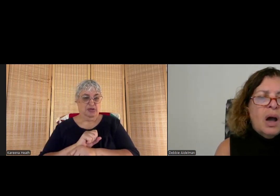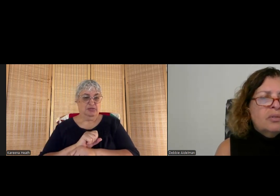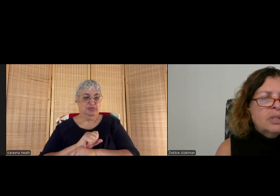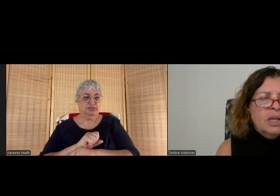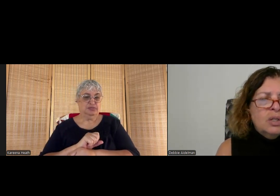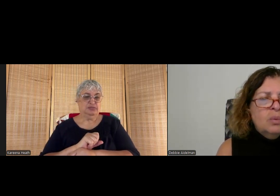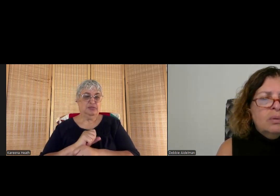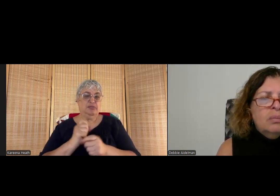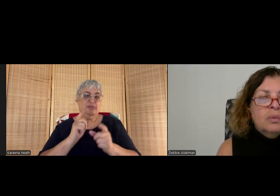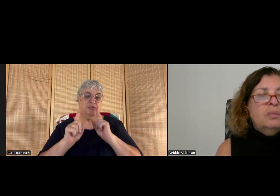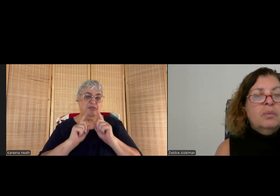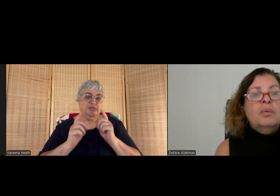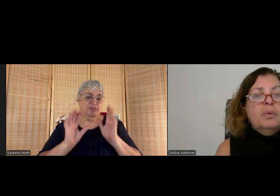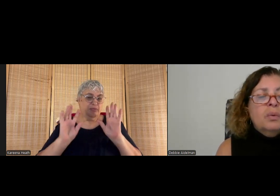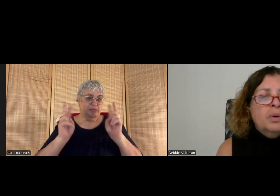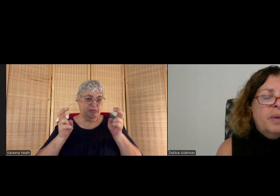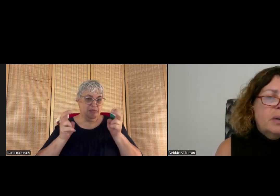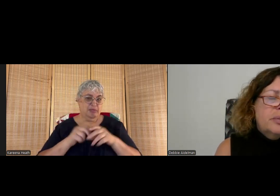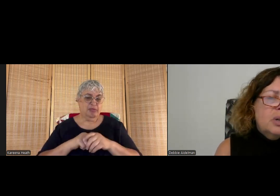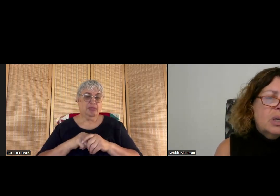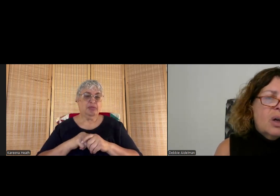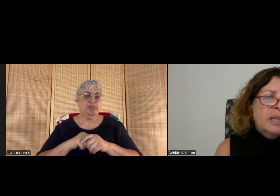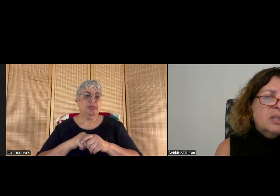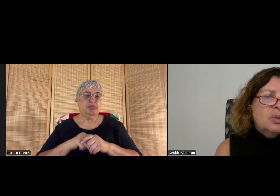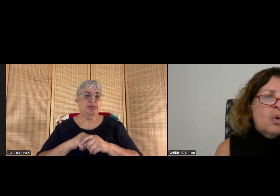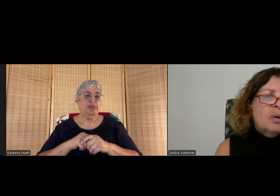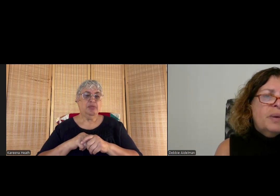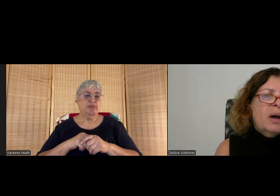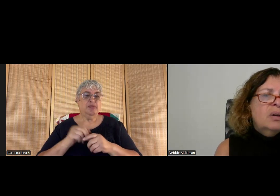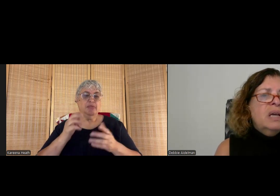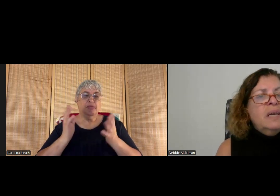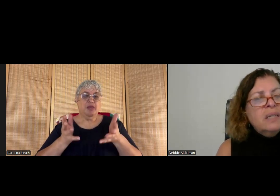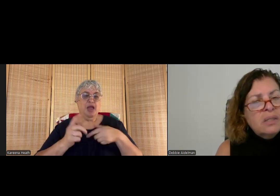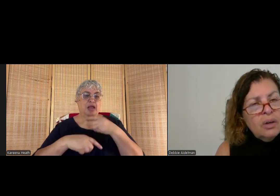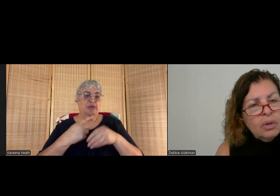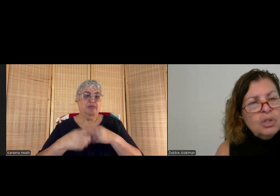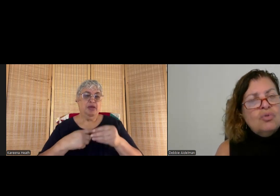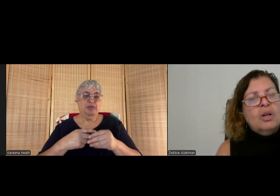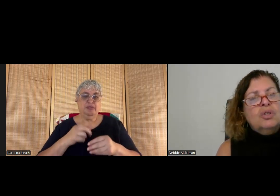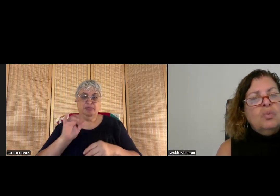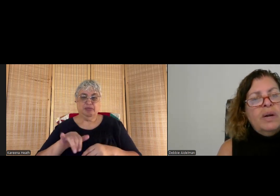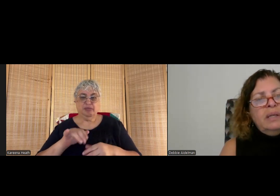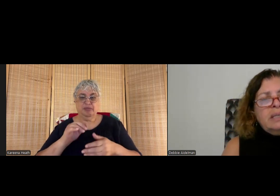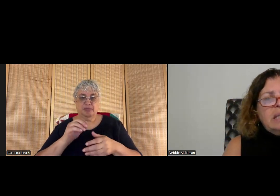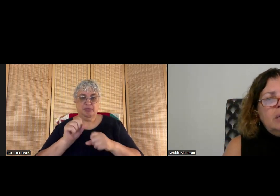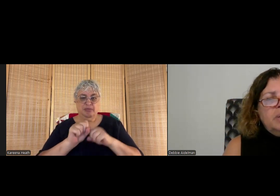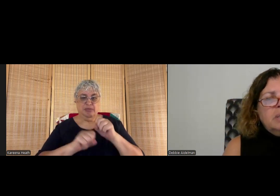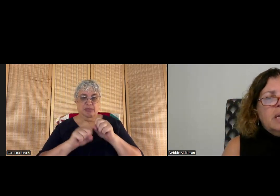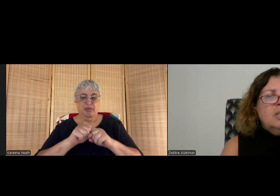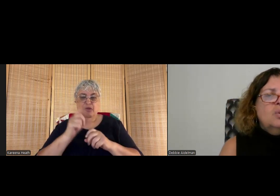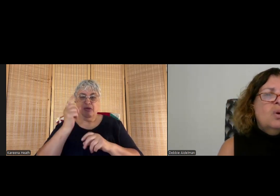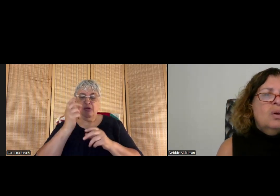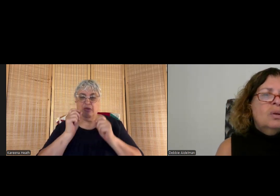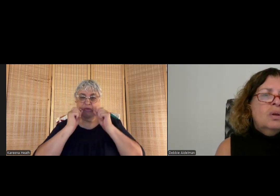some conversation would benefit your clients to talk about, is there a structured waking